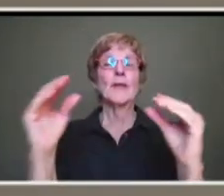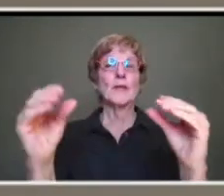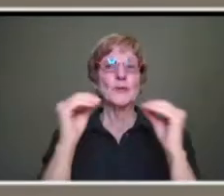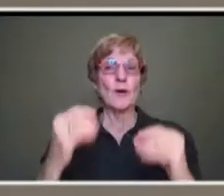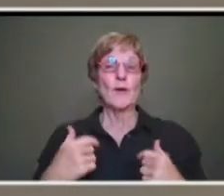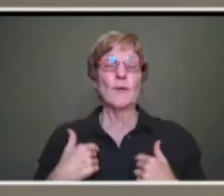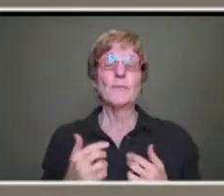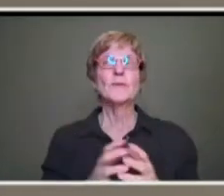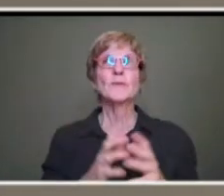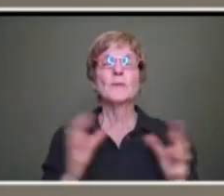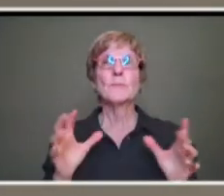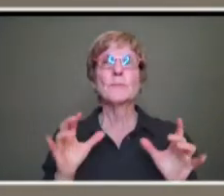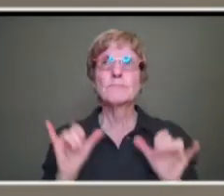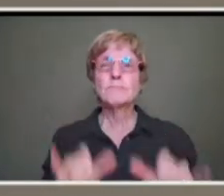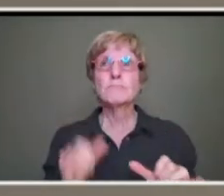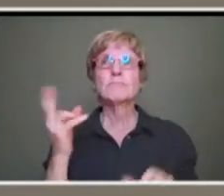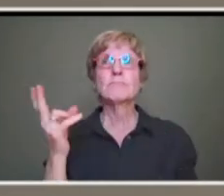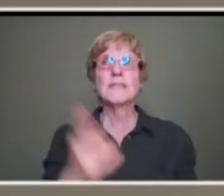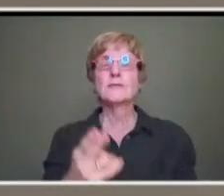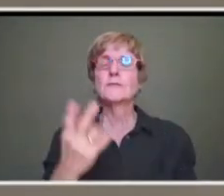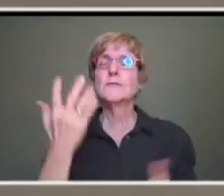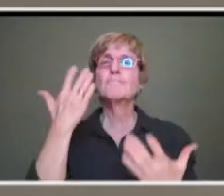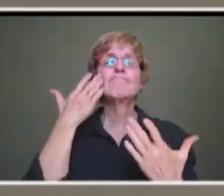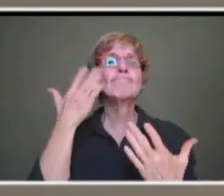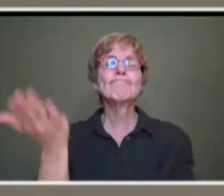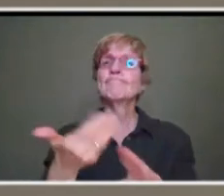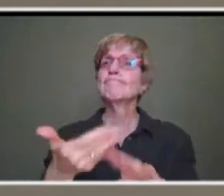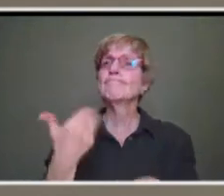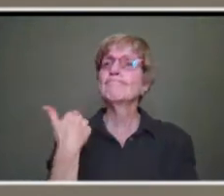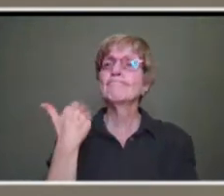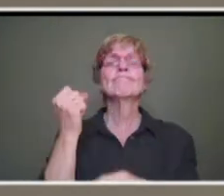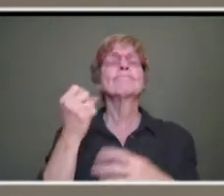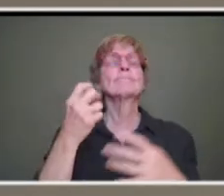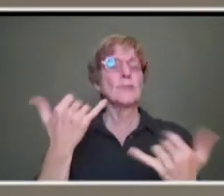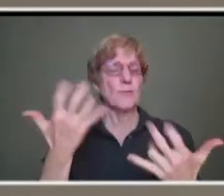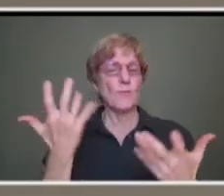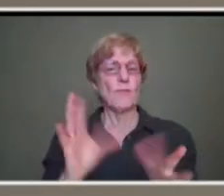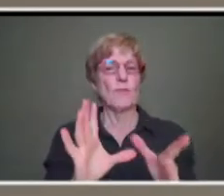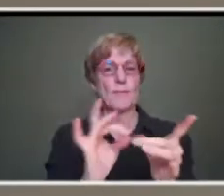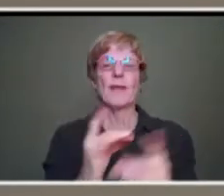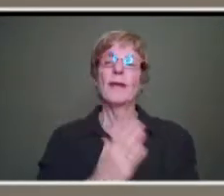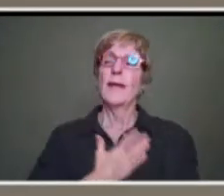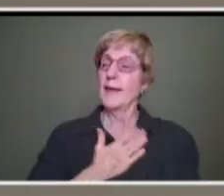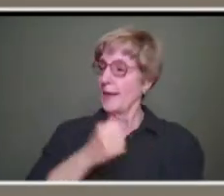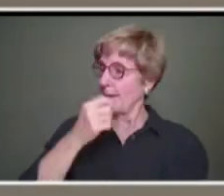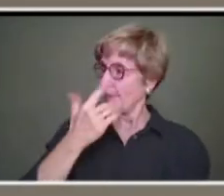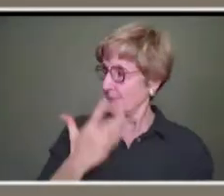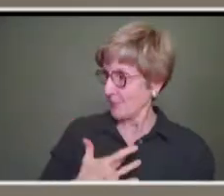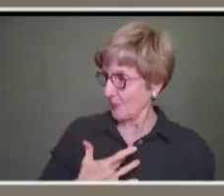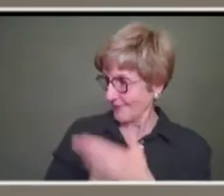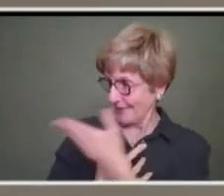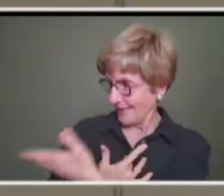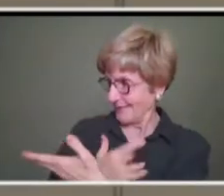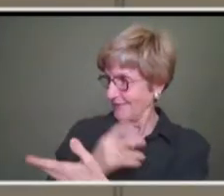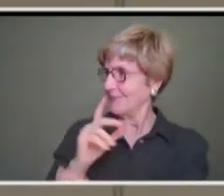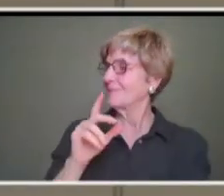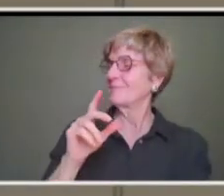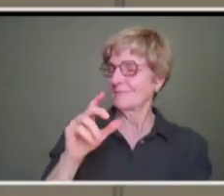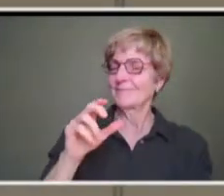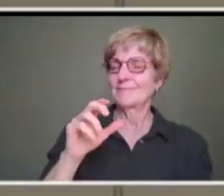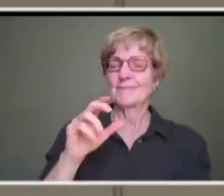so much knowledge and history that I did not have before and as was already mentioned happy birthday to our Mentor thank you very much